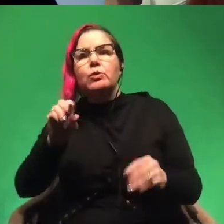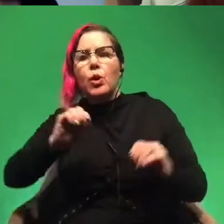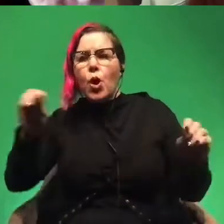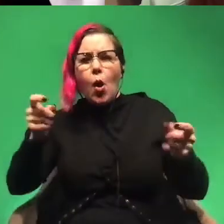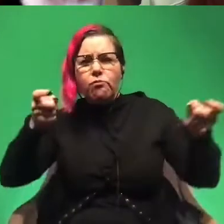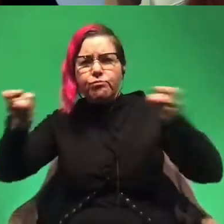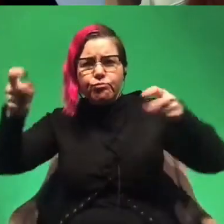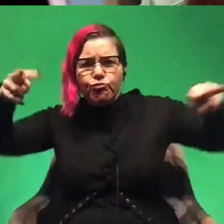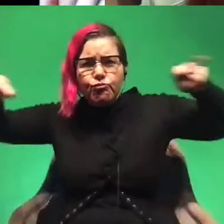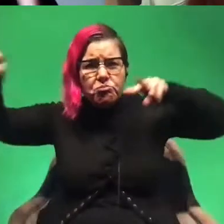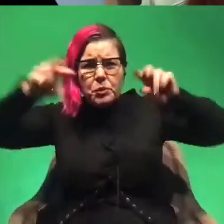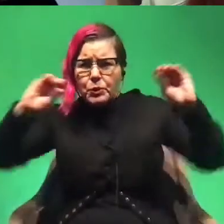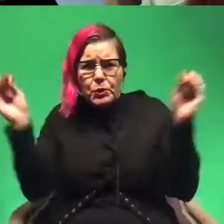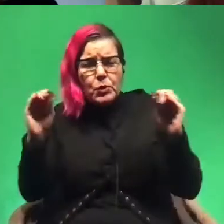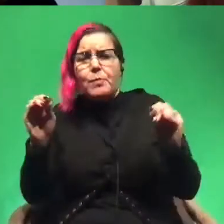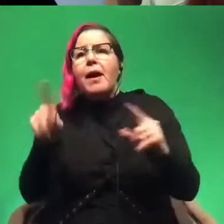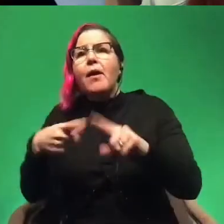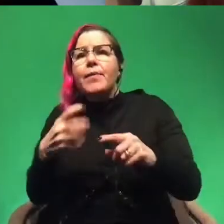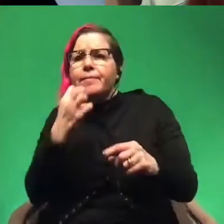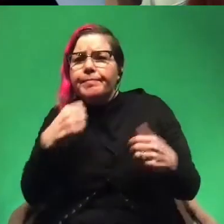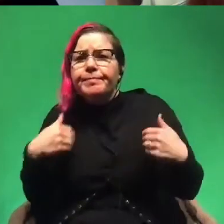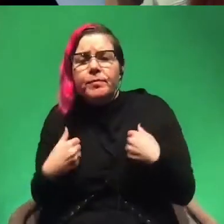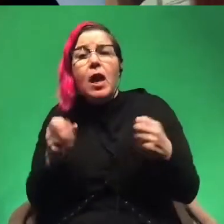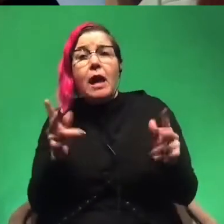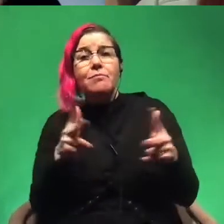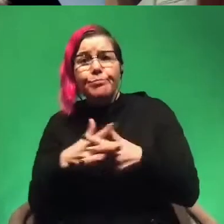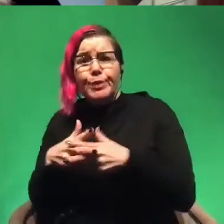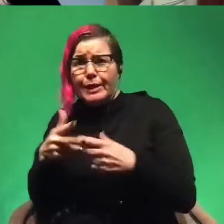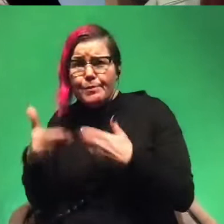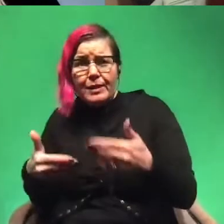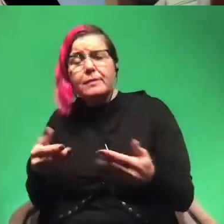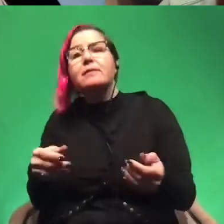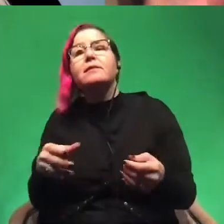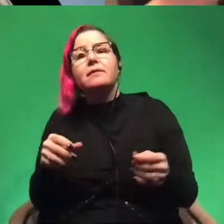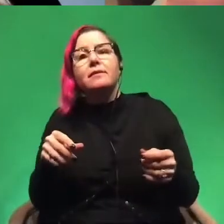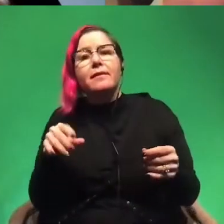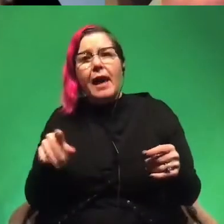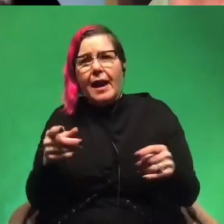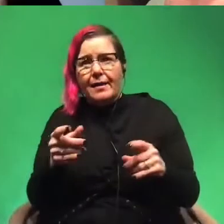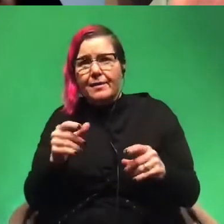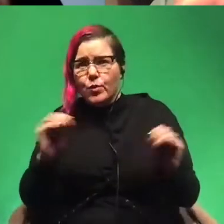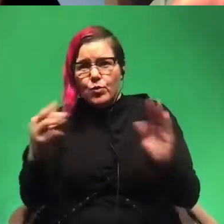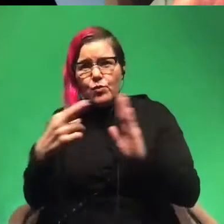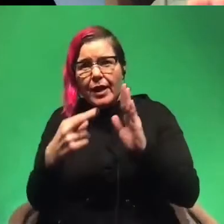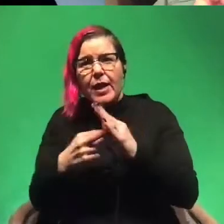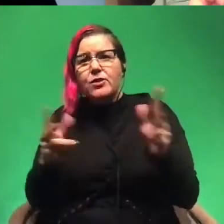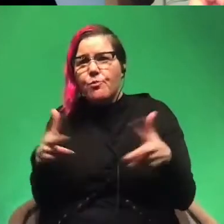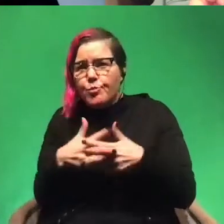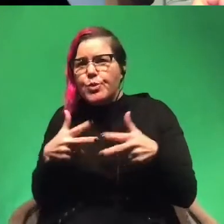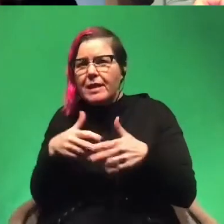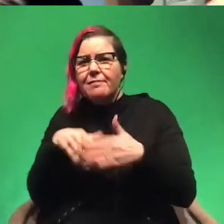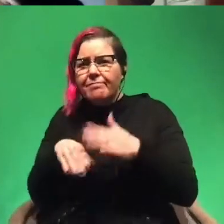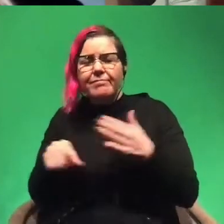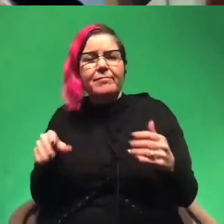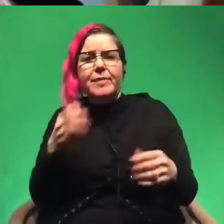for the animal welfare, the husbandry, and specifically the unregulated breeding of tigers or any wild animal in